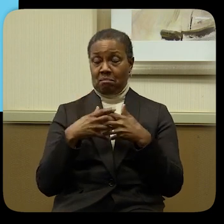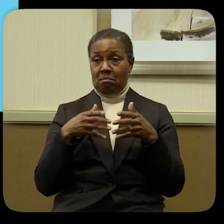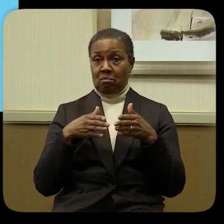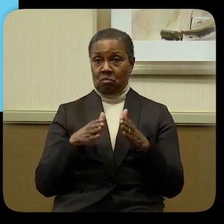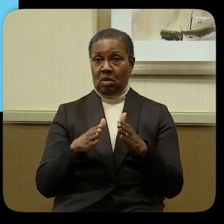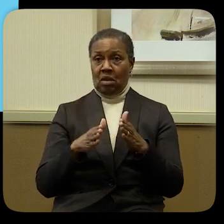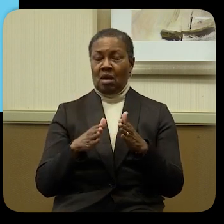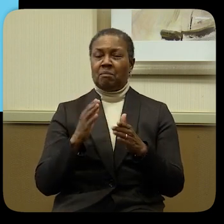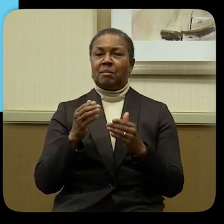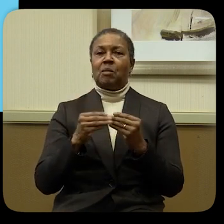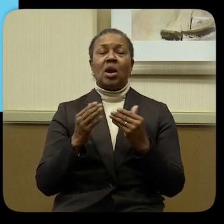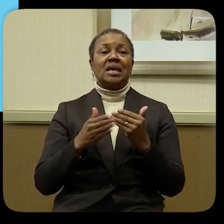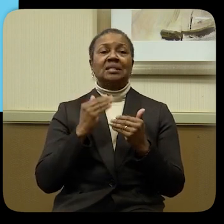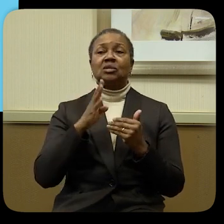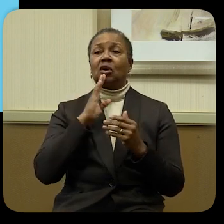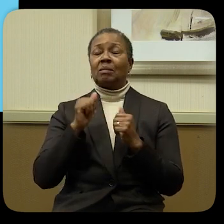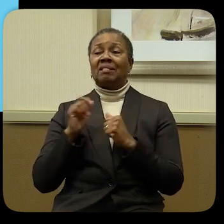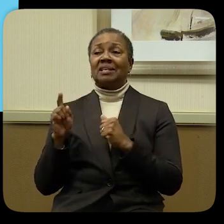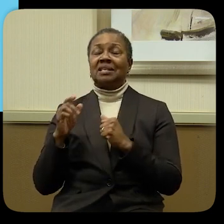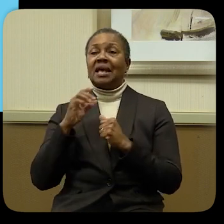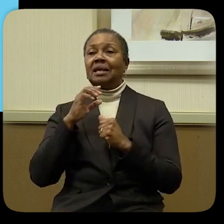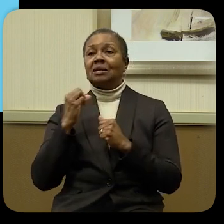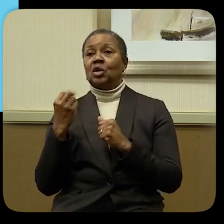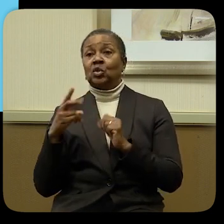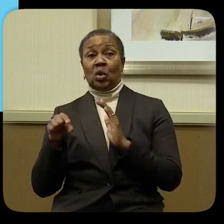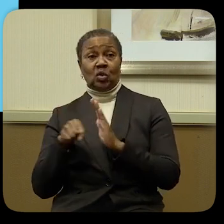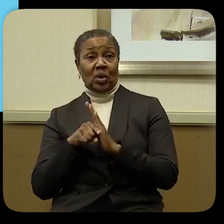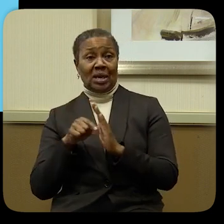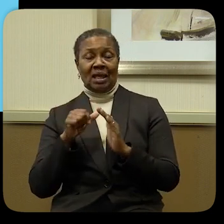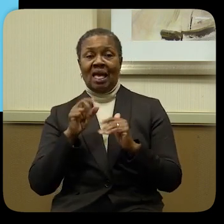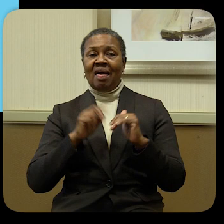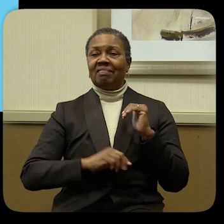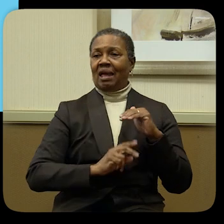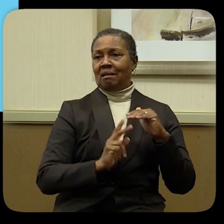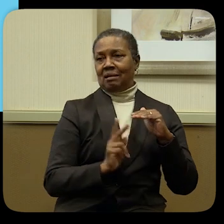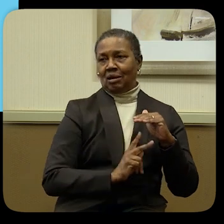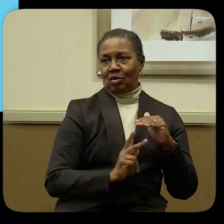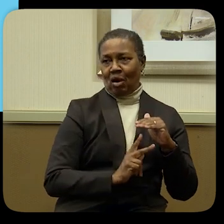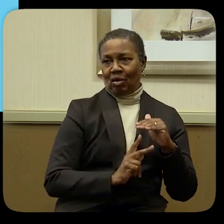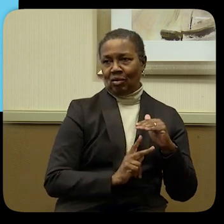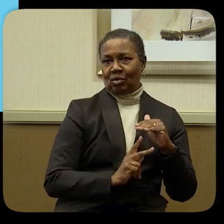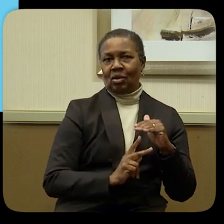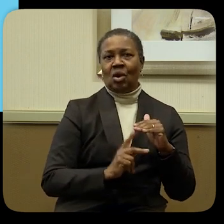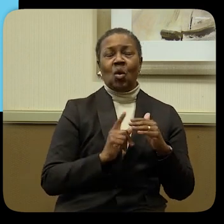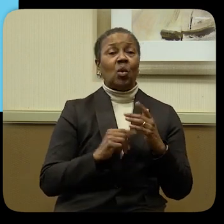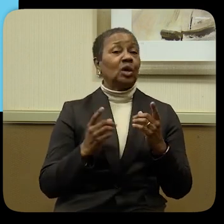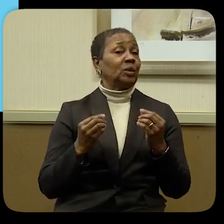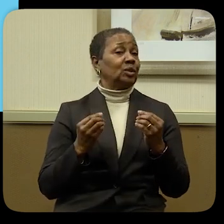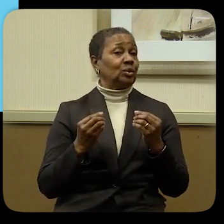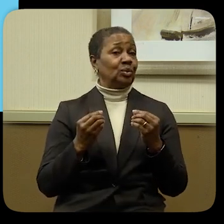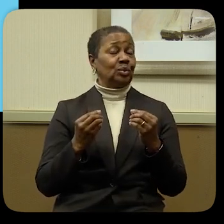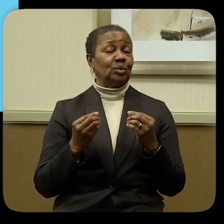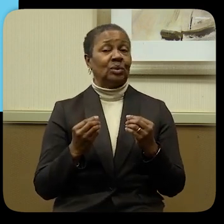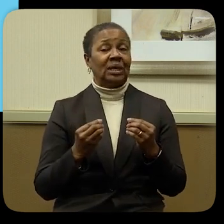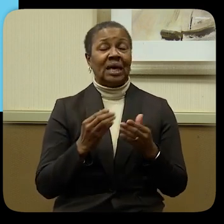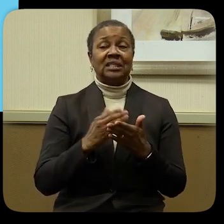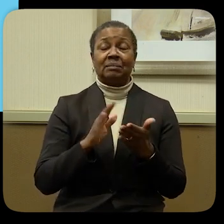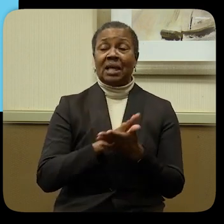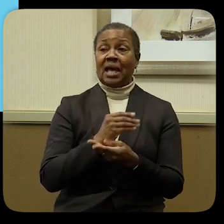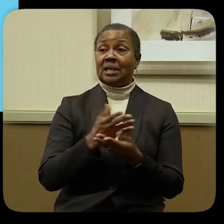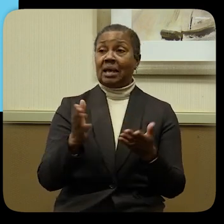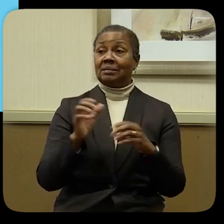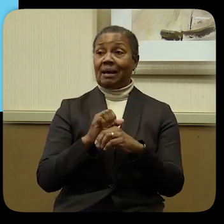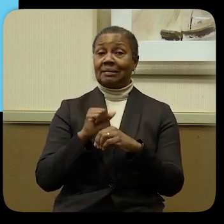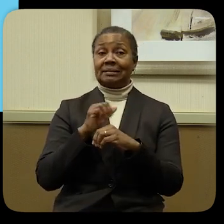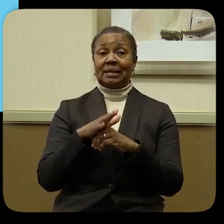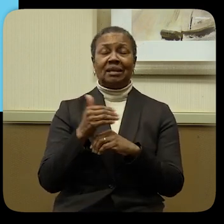easier to talk about this to 12th graders than it is to kindergartners, right? So what do? So in some of the handouts I sent